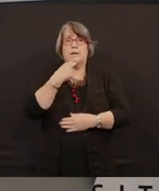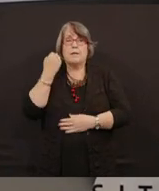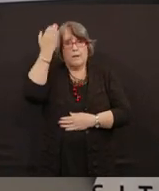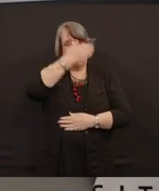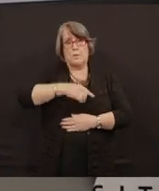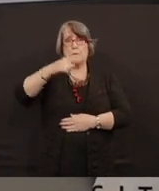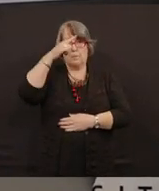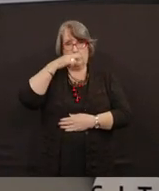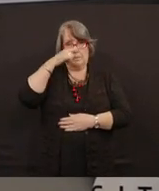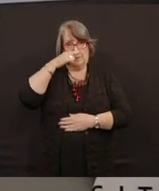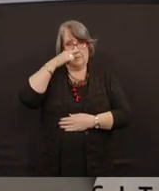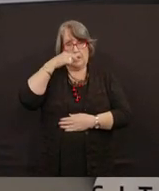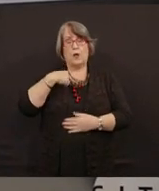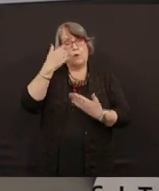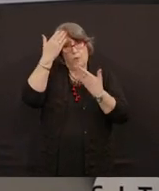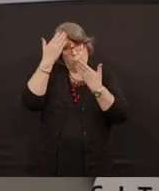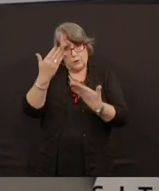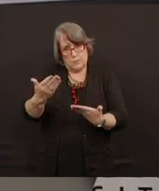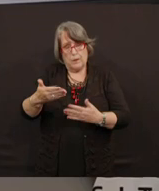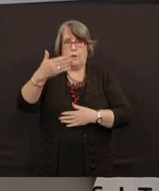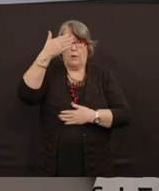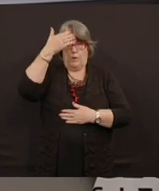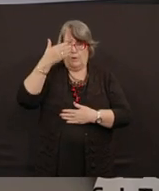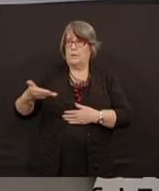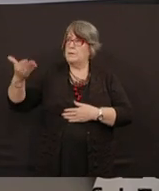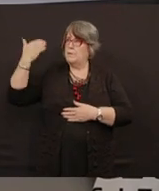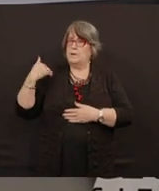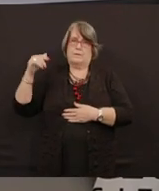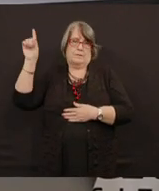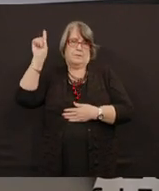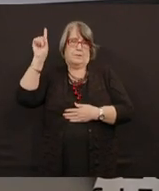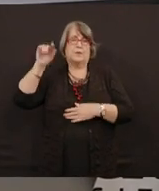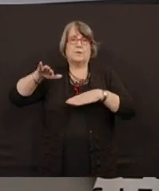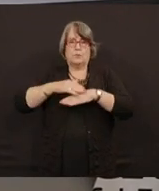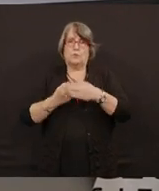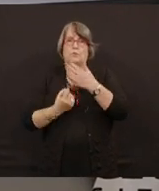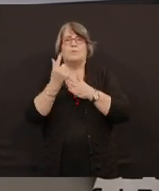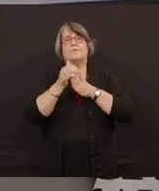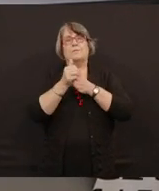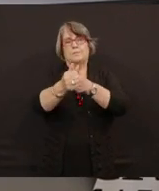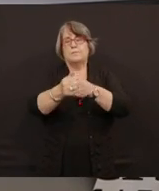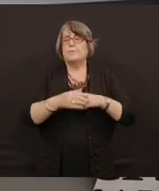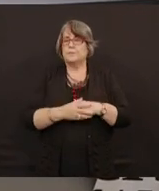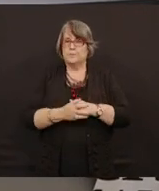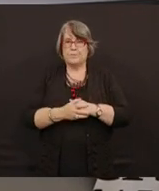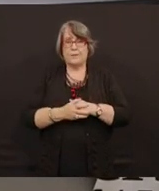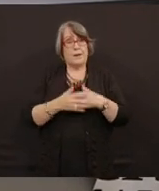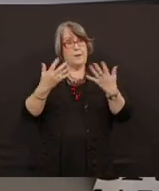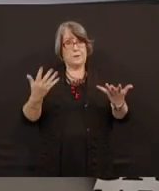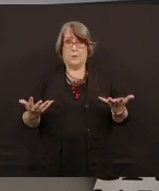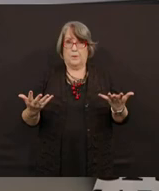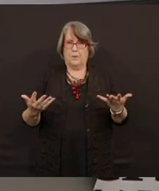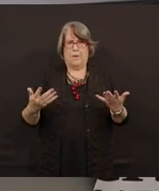and pay my respects to elders past, present, and emerging. So what